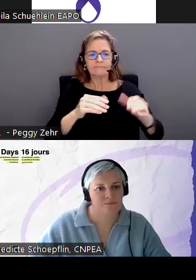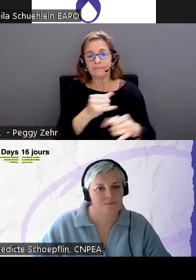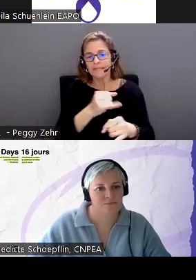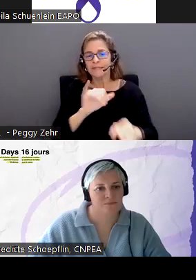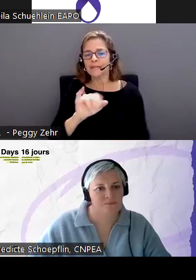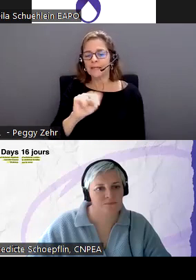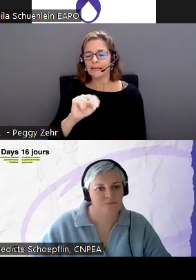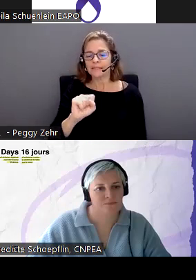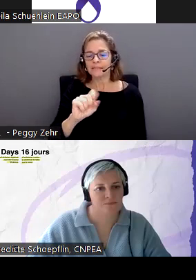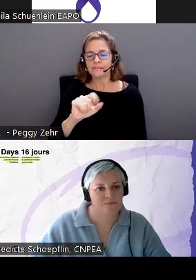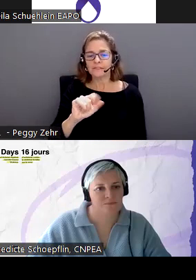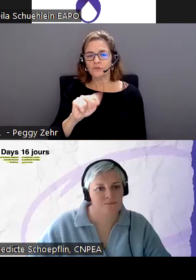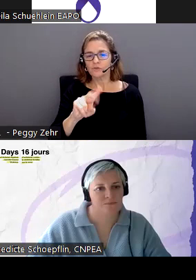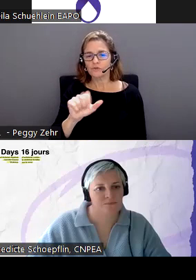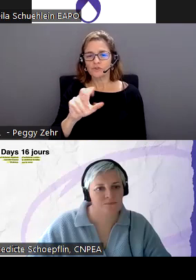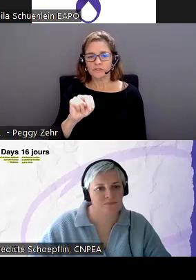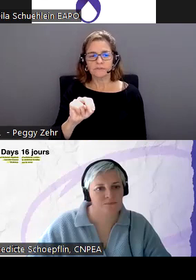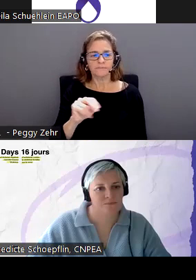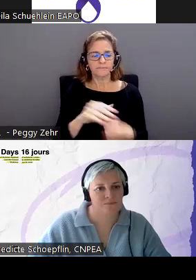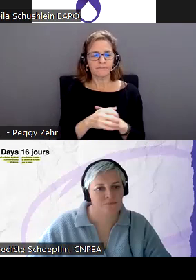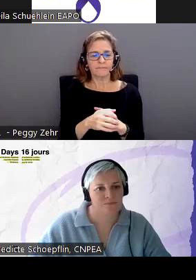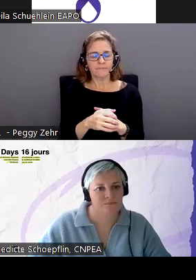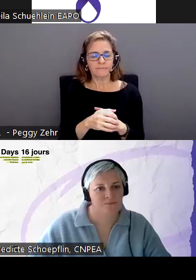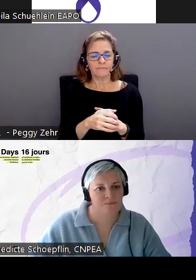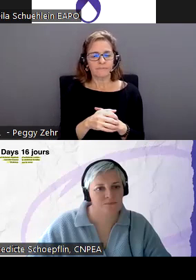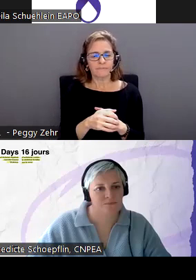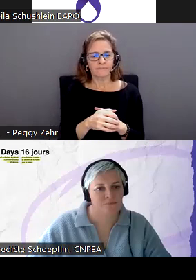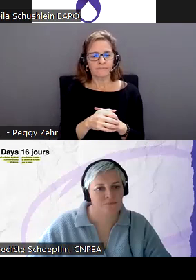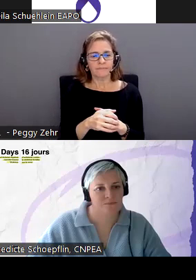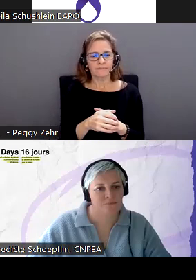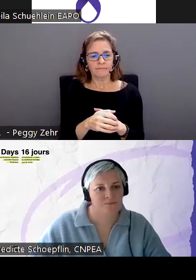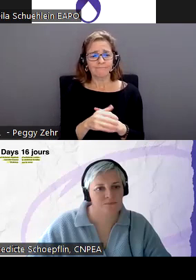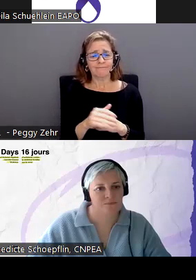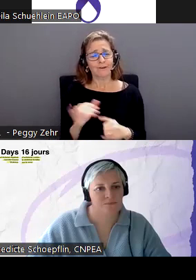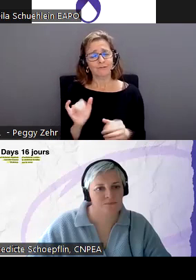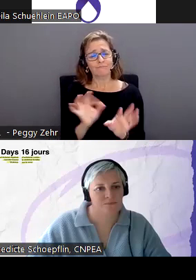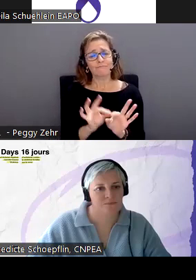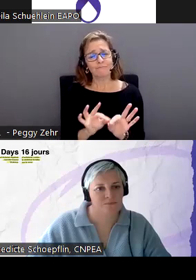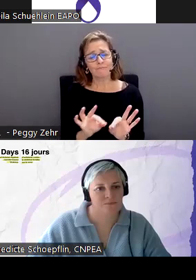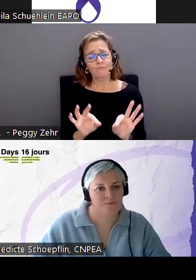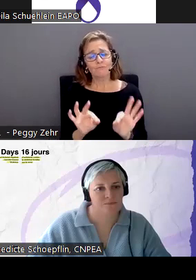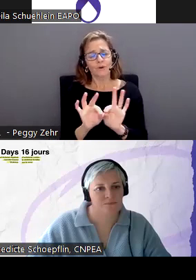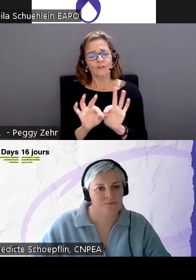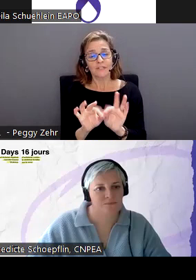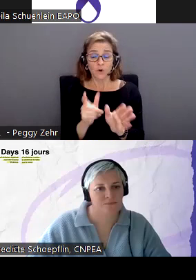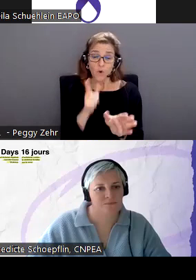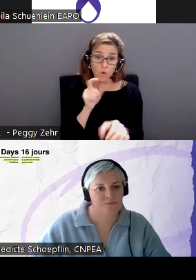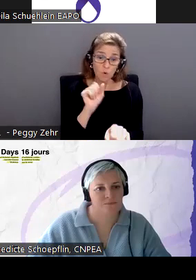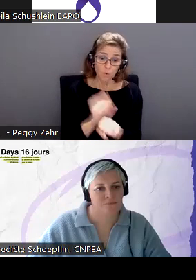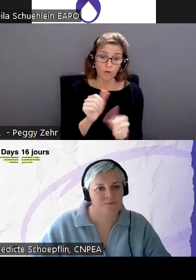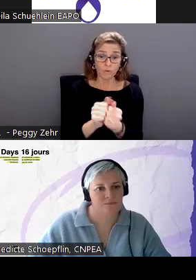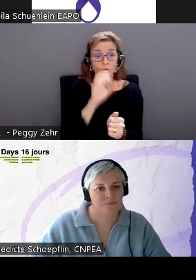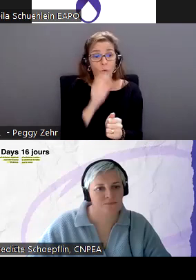little recognition of the need for specialization and training for professionals, right? I think if you're working with older people, generally